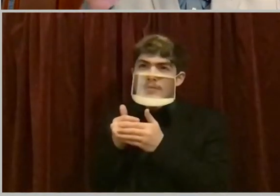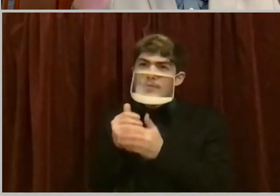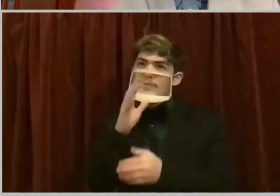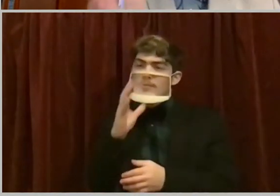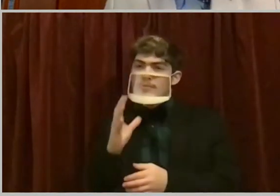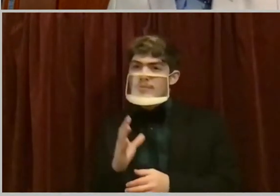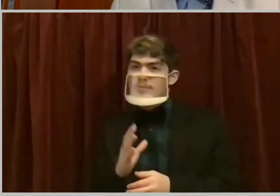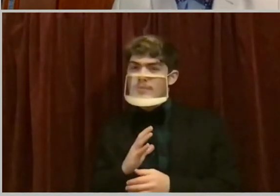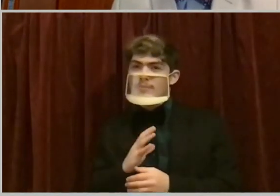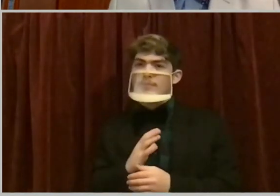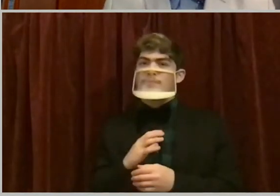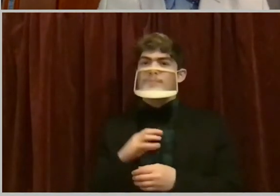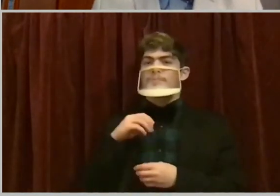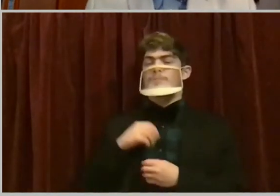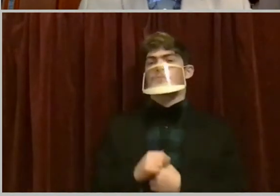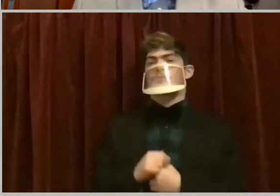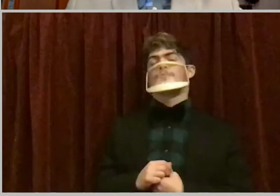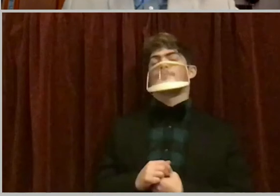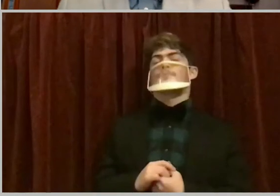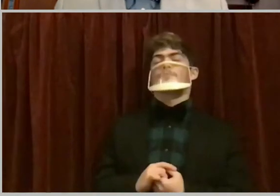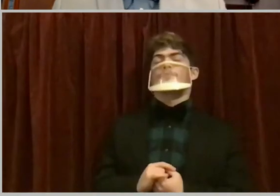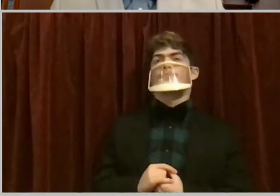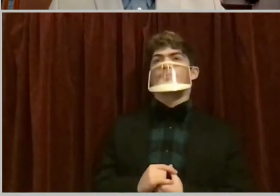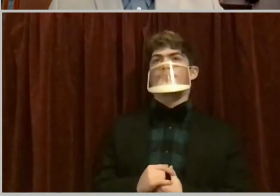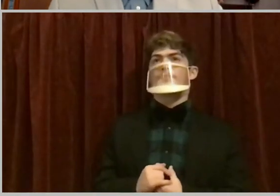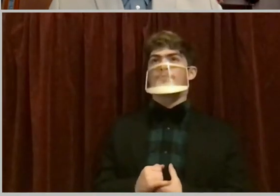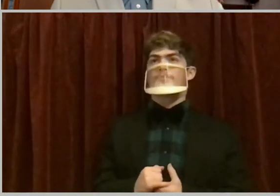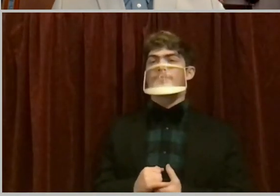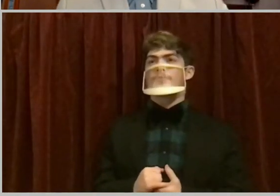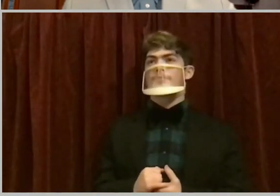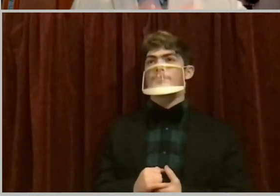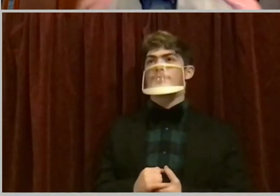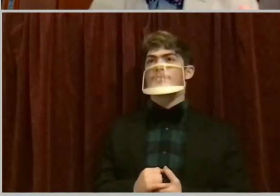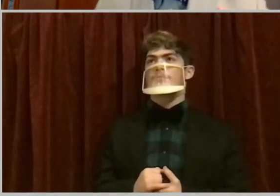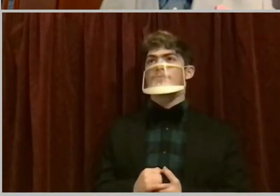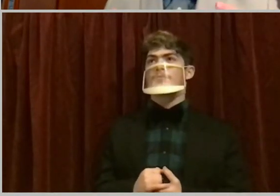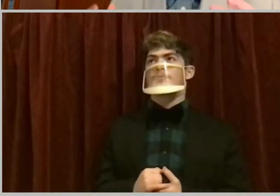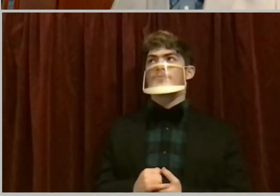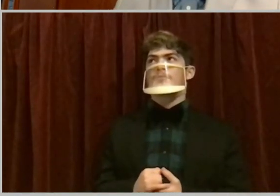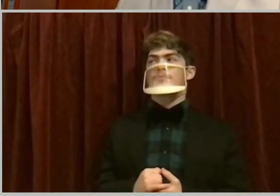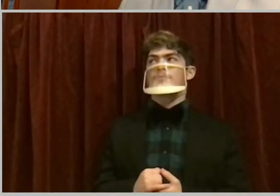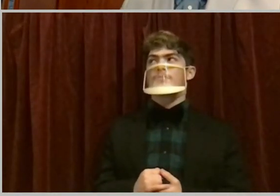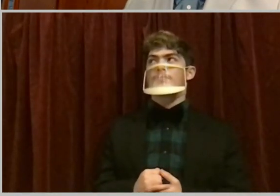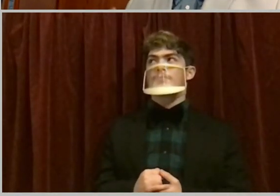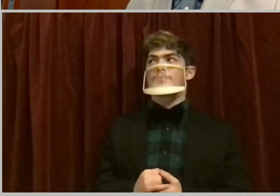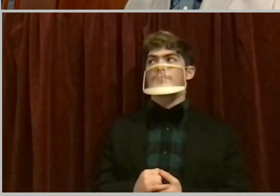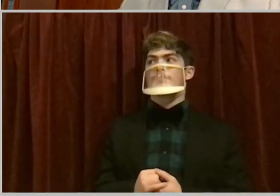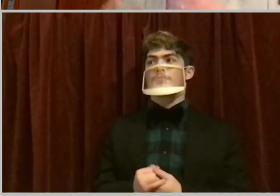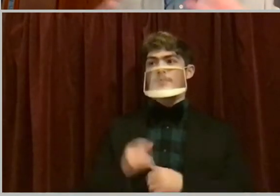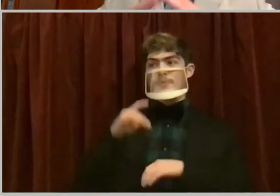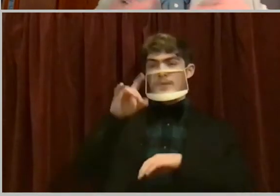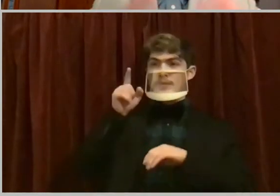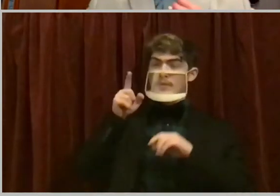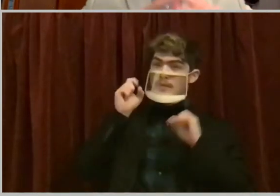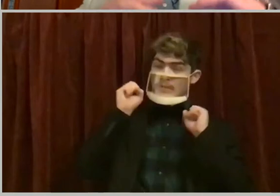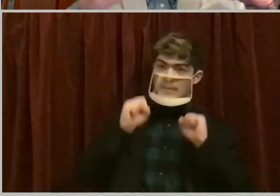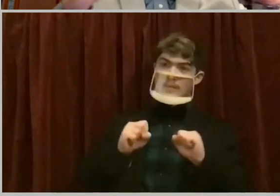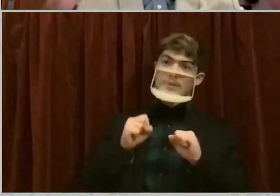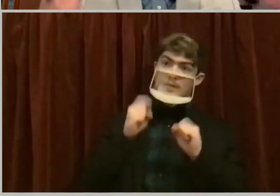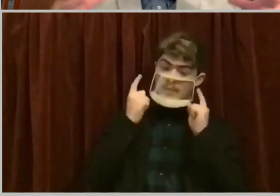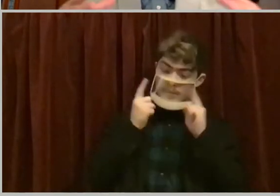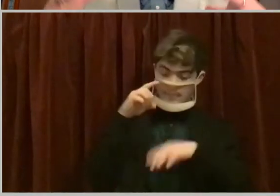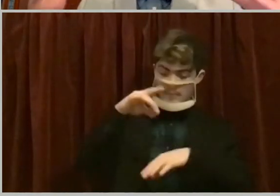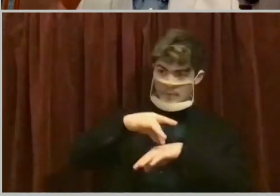actually imaging in the flesh. If you think about it, the earth also itself is a type of womb, a place that